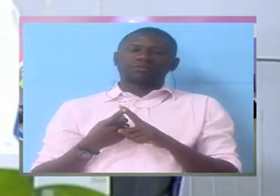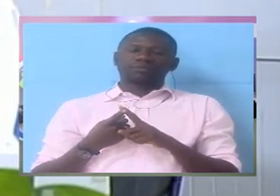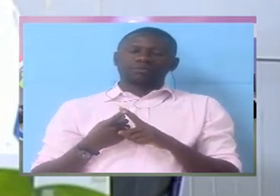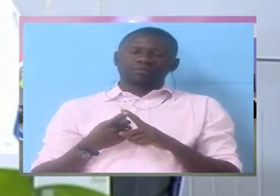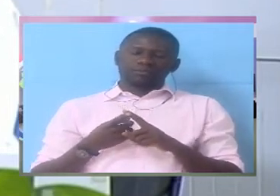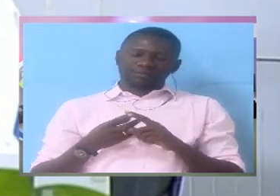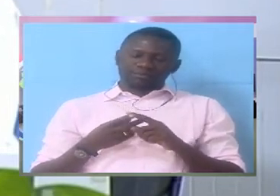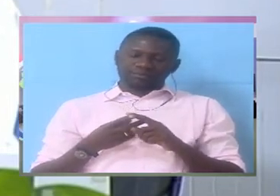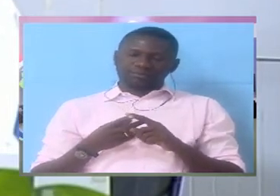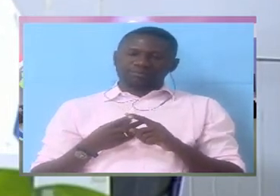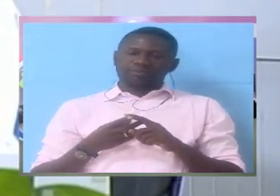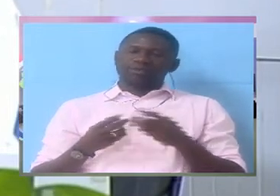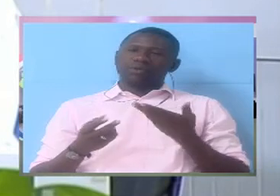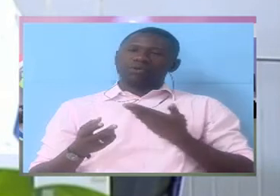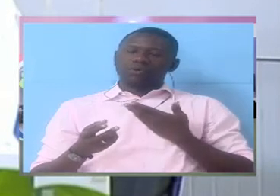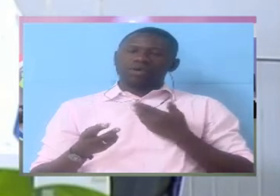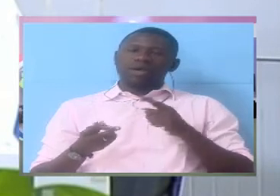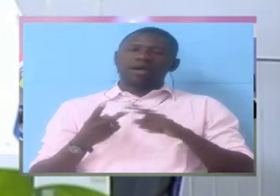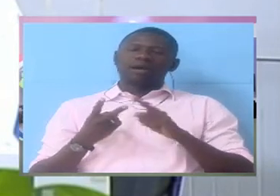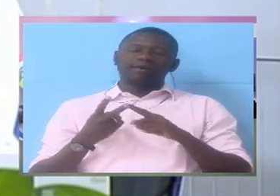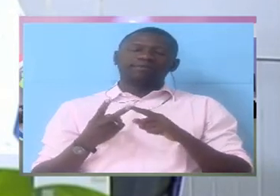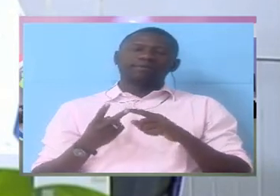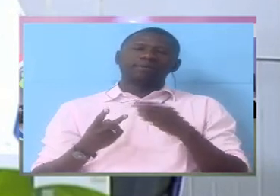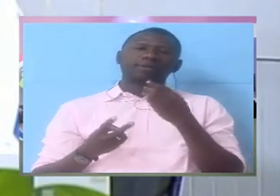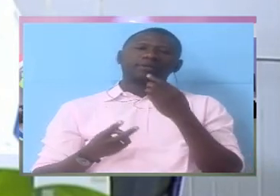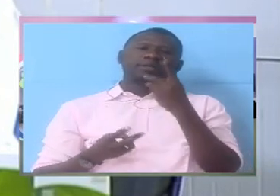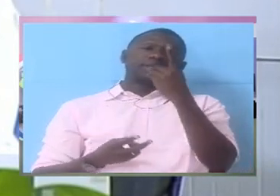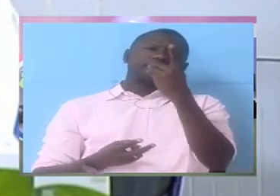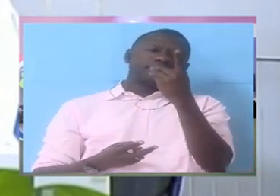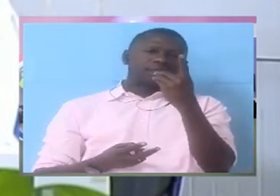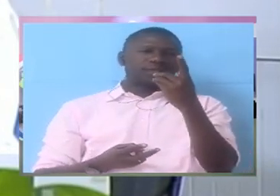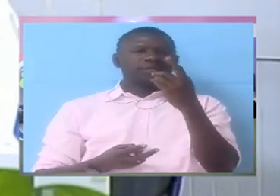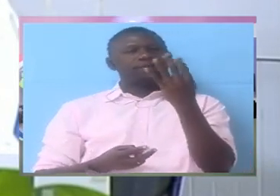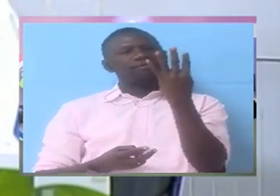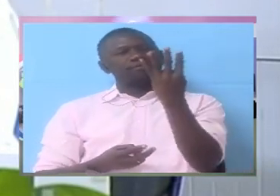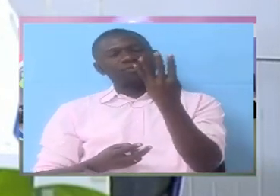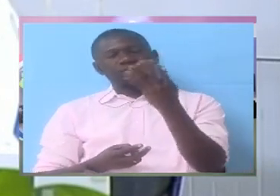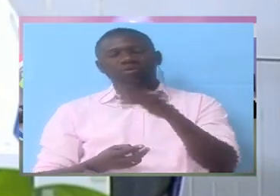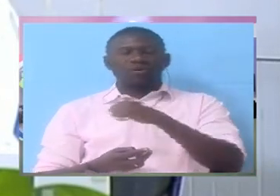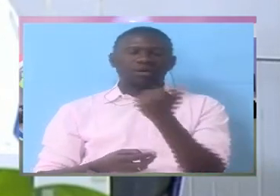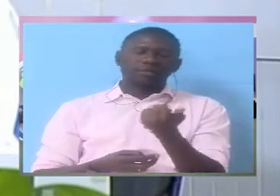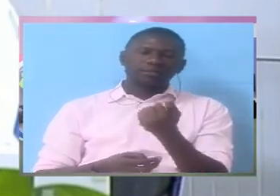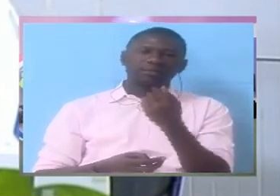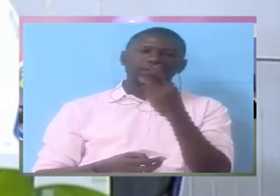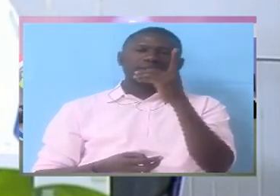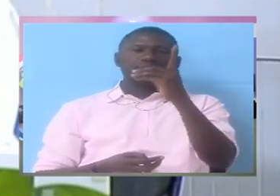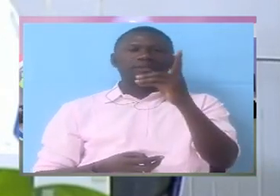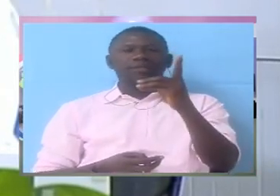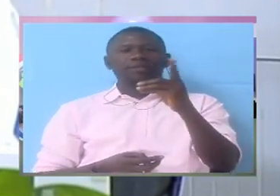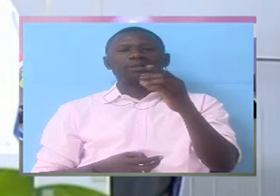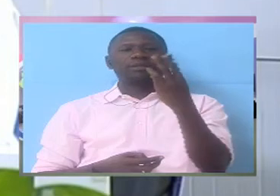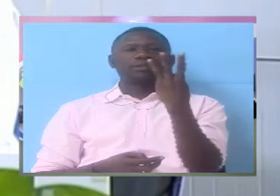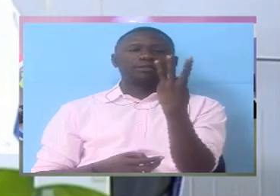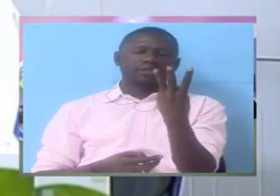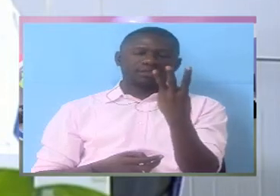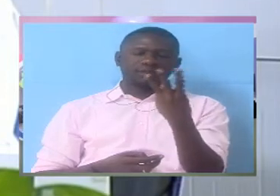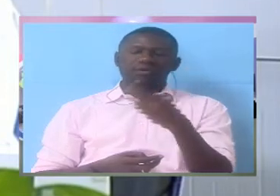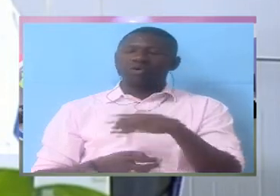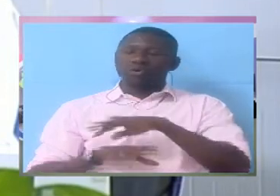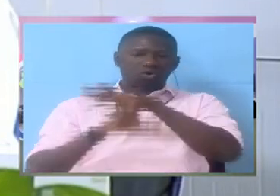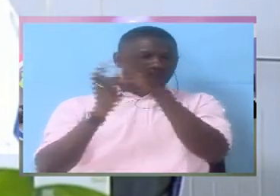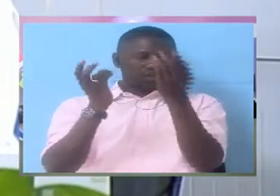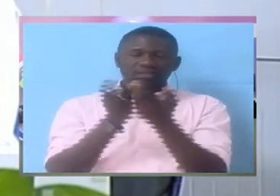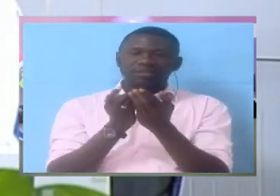have what we call D4, D3. Na bunda lusoto D4 anim D3. All these are units headed